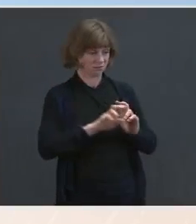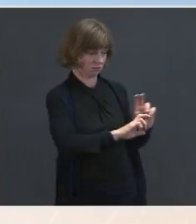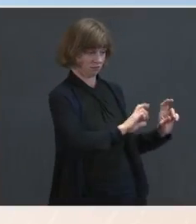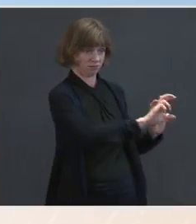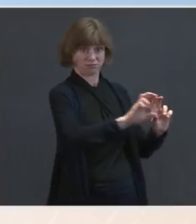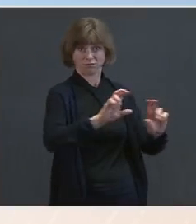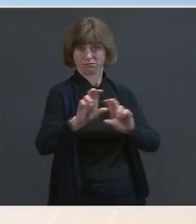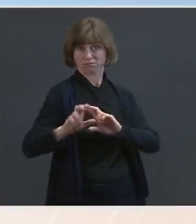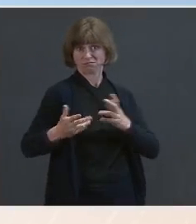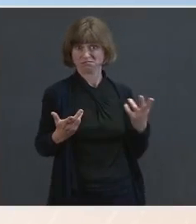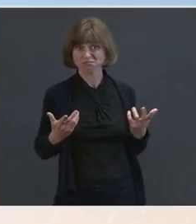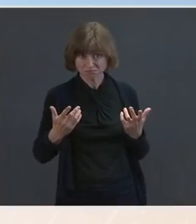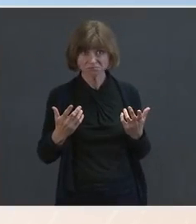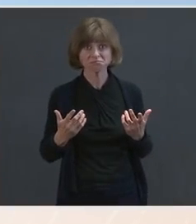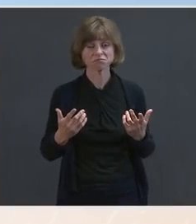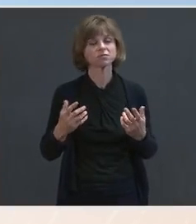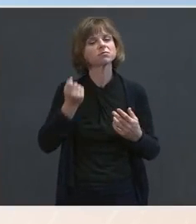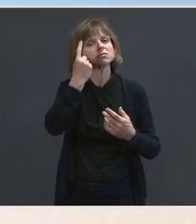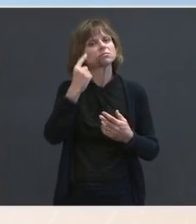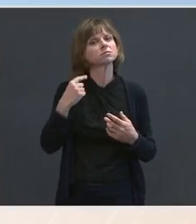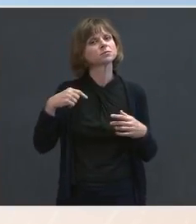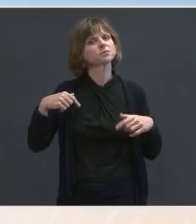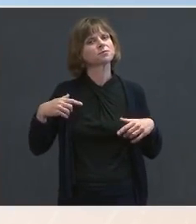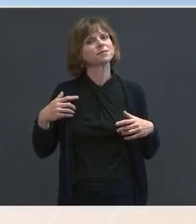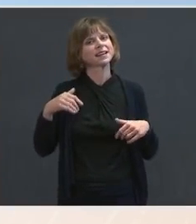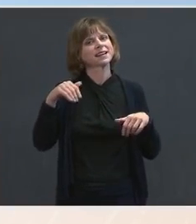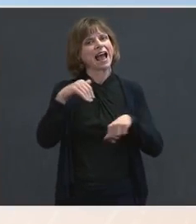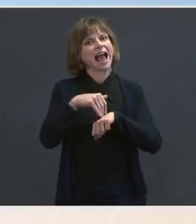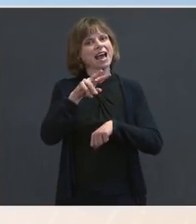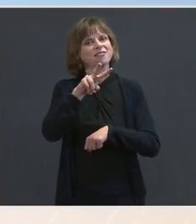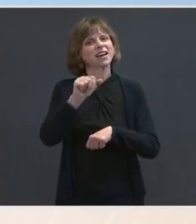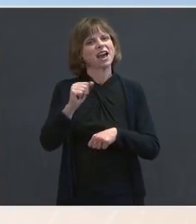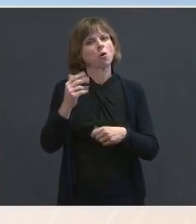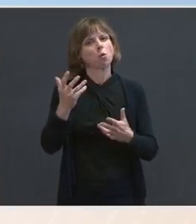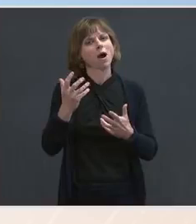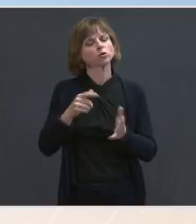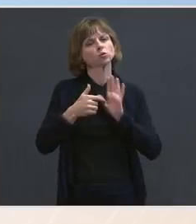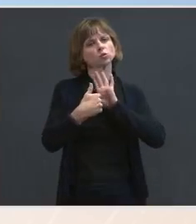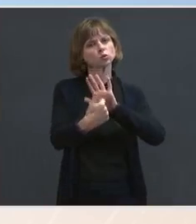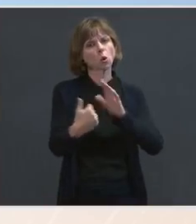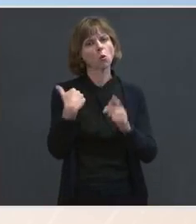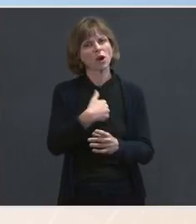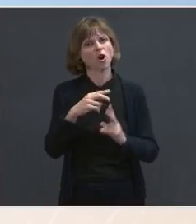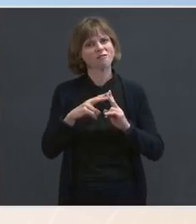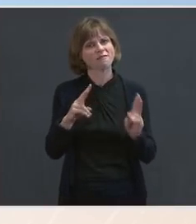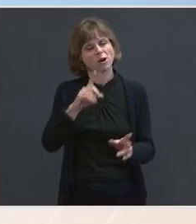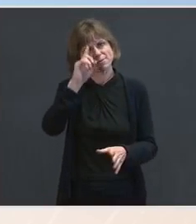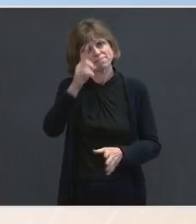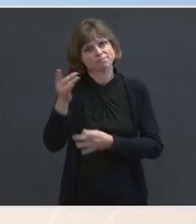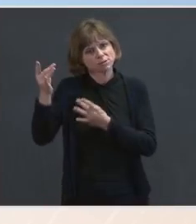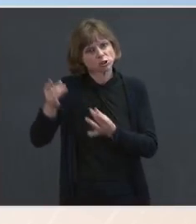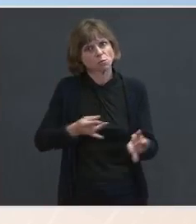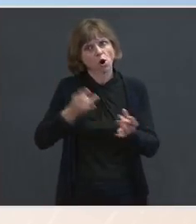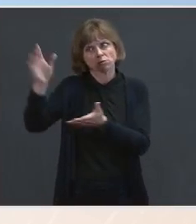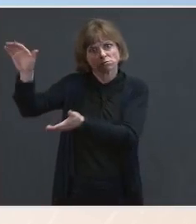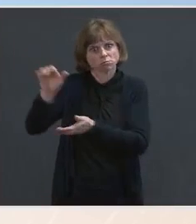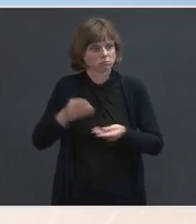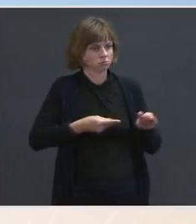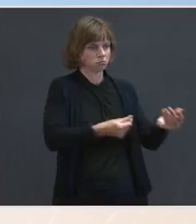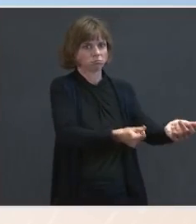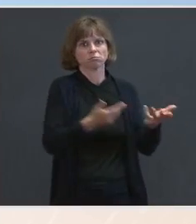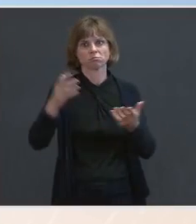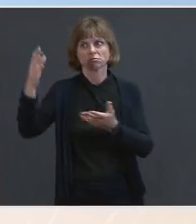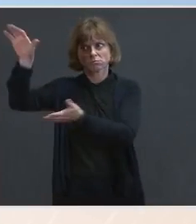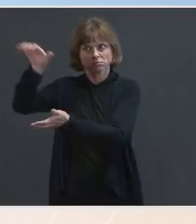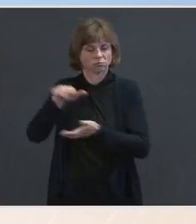trying to demonstrate at VA that we're very efficient at moving it through, in the hopes that as there's extra, that it comes